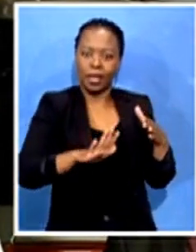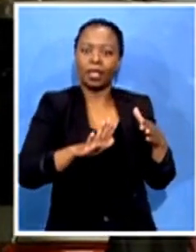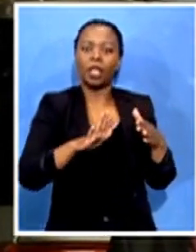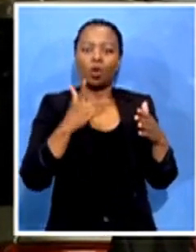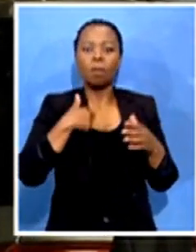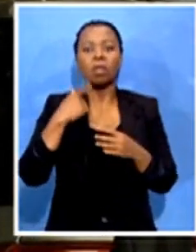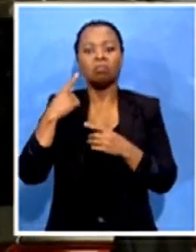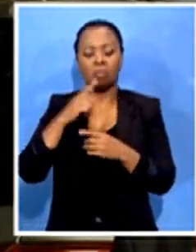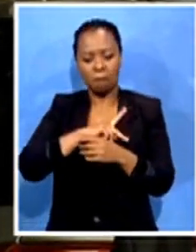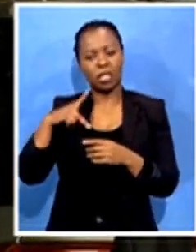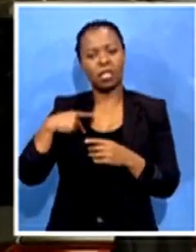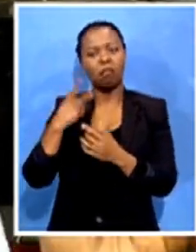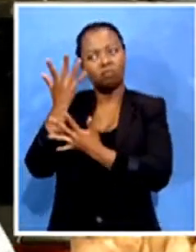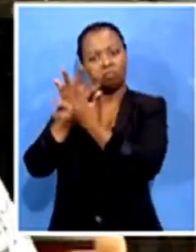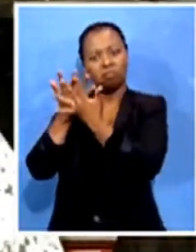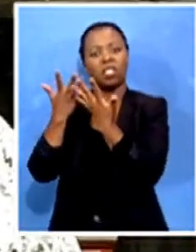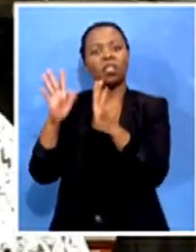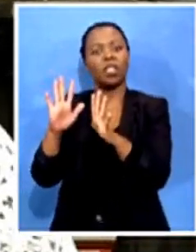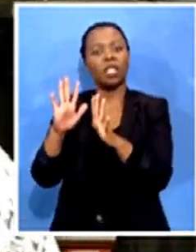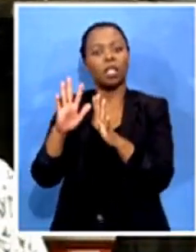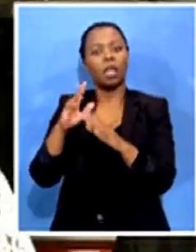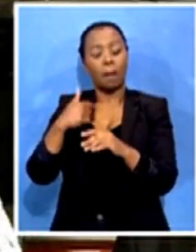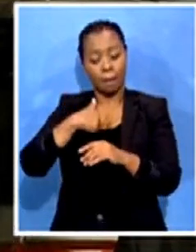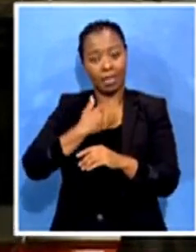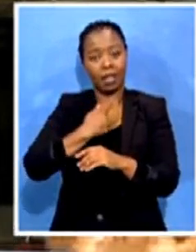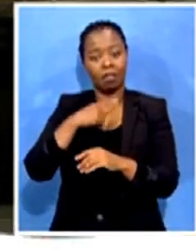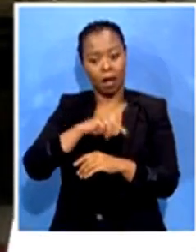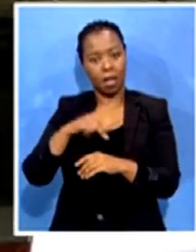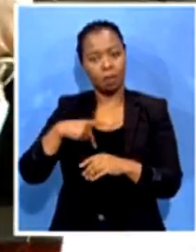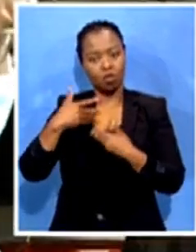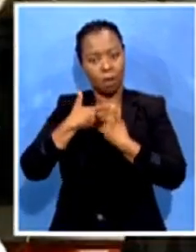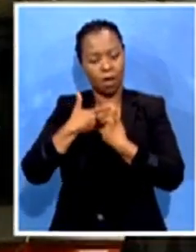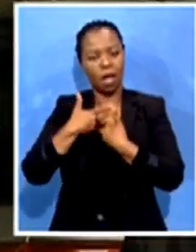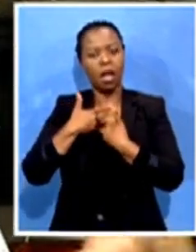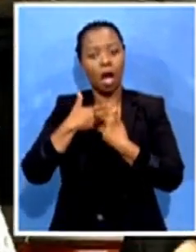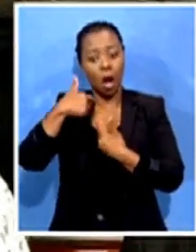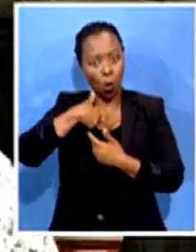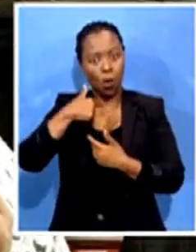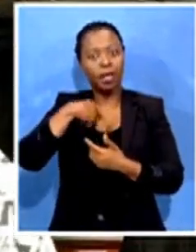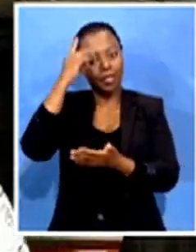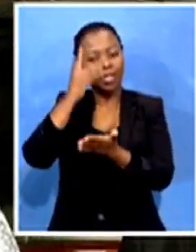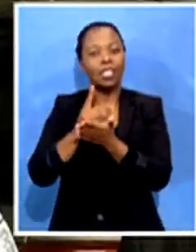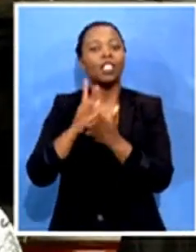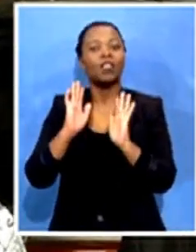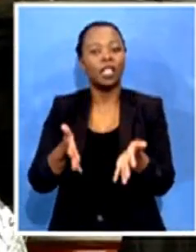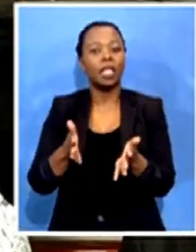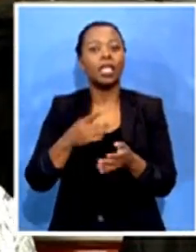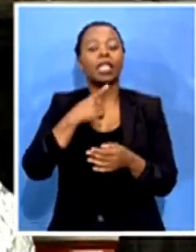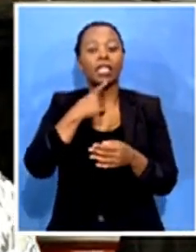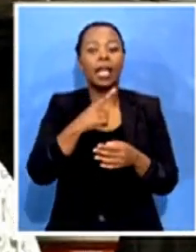myself as the premier, that we took a decision that Nasrec must not be closed. We know we were